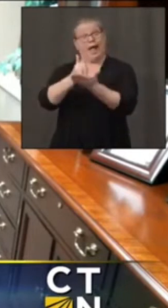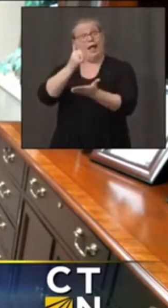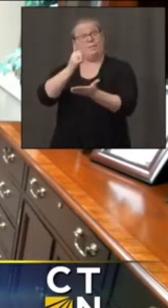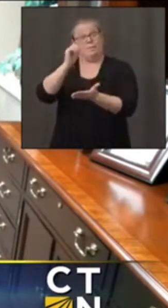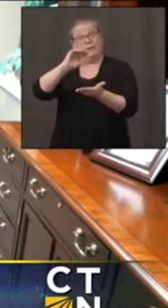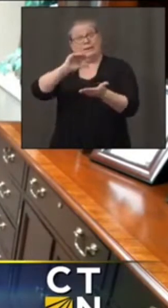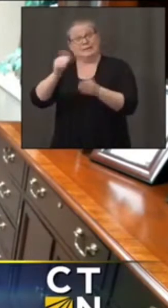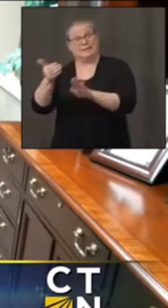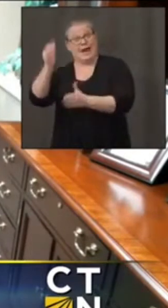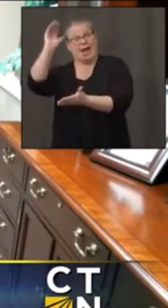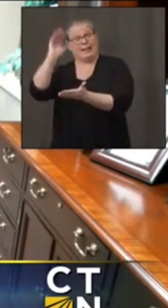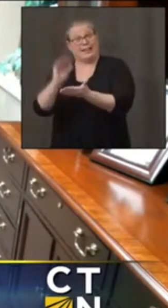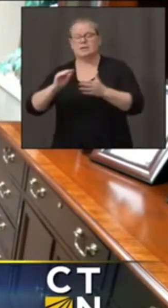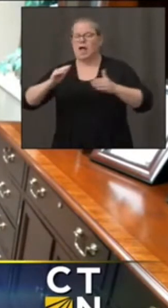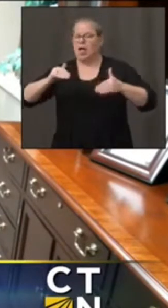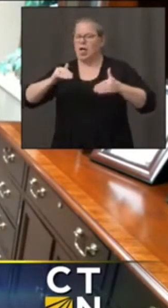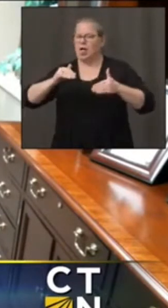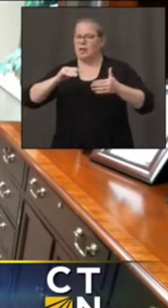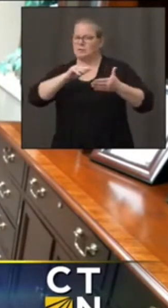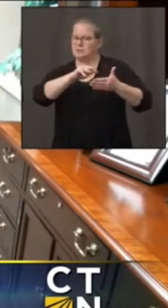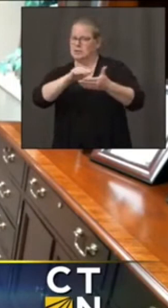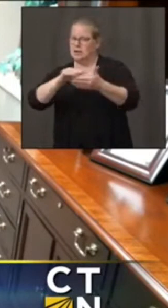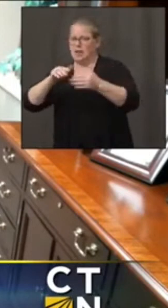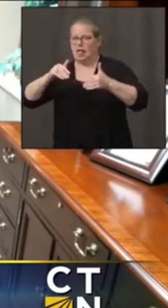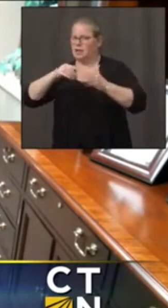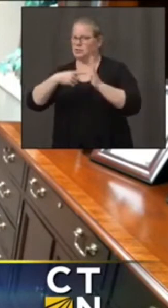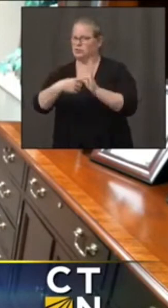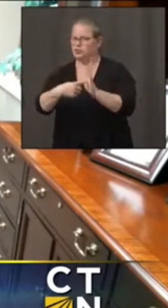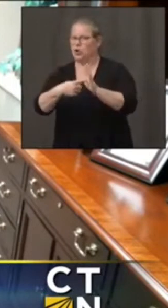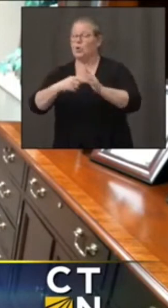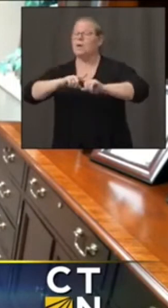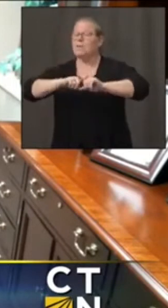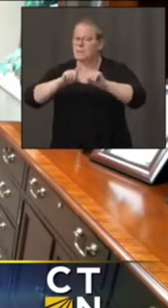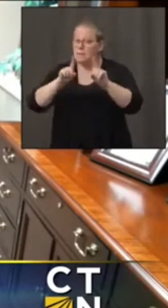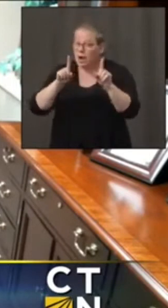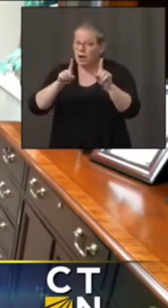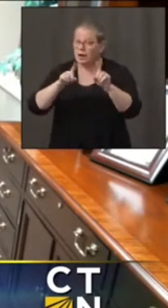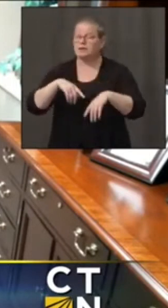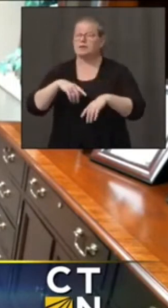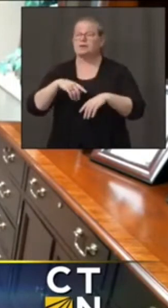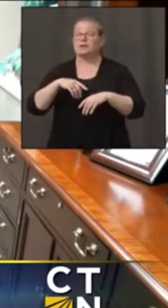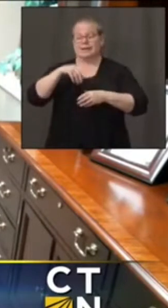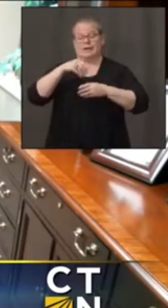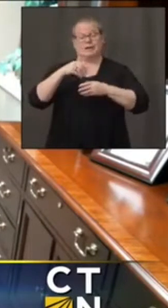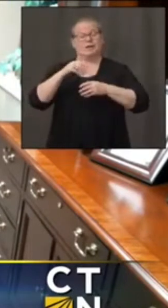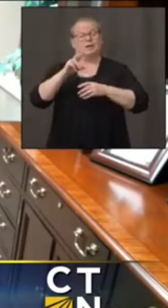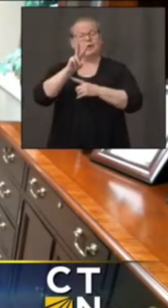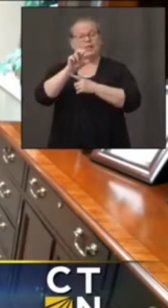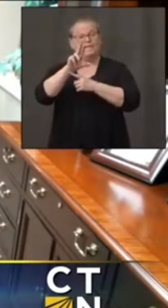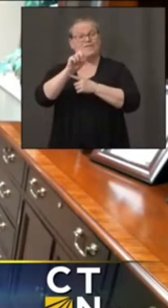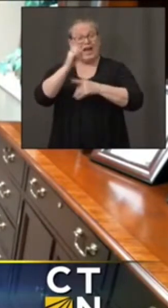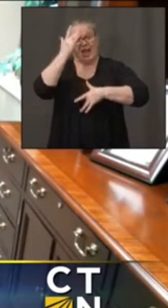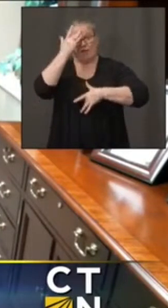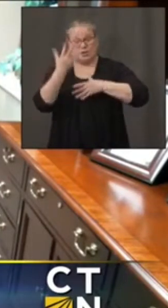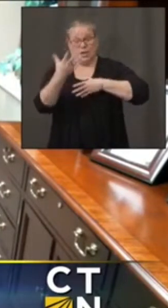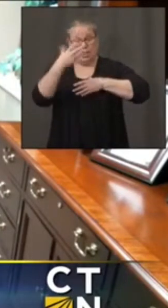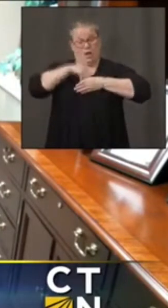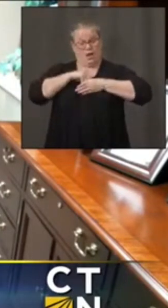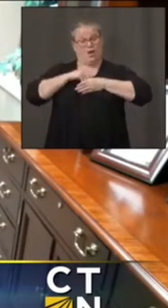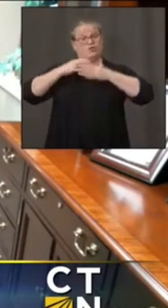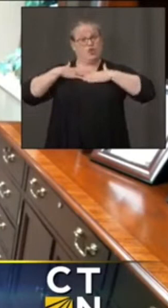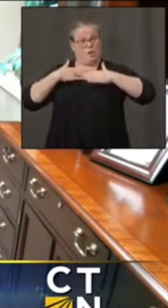inhibit the virus from replicating to a certain extent, and that its effects are probably